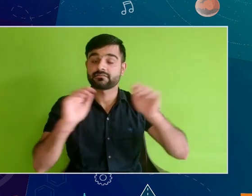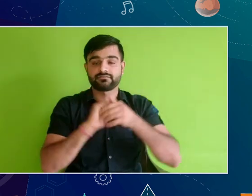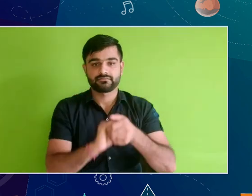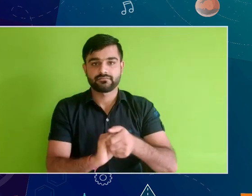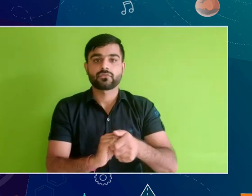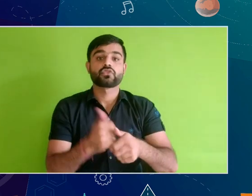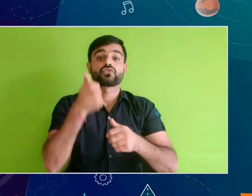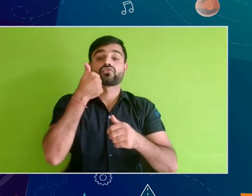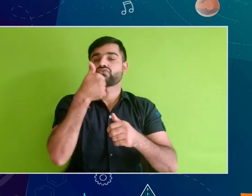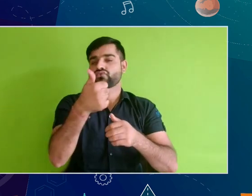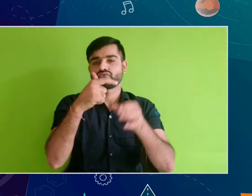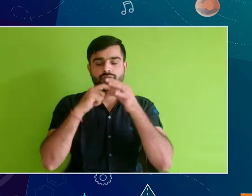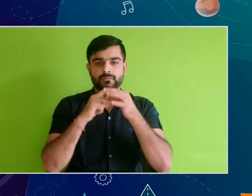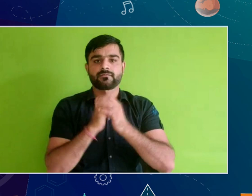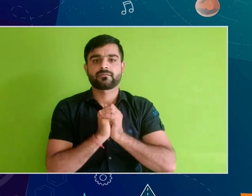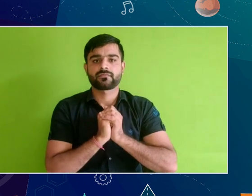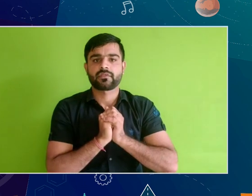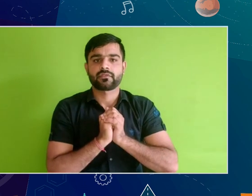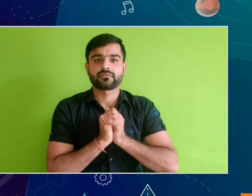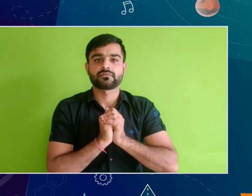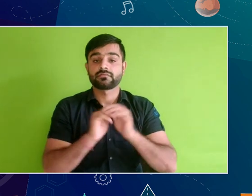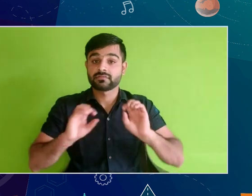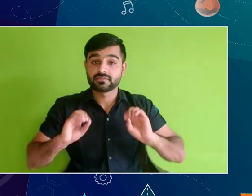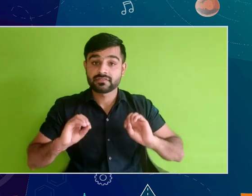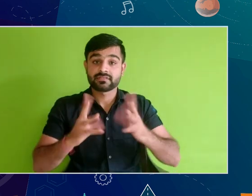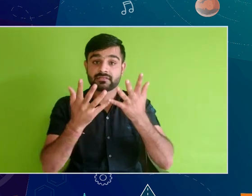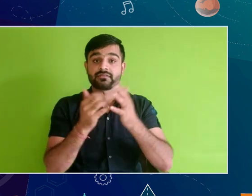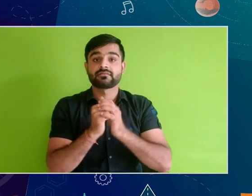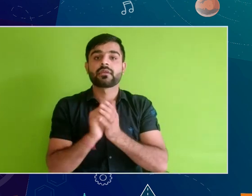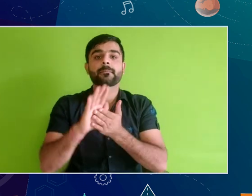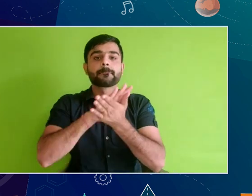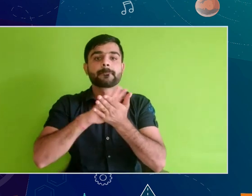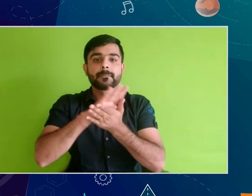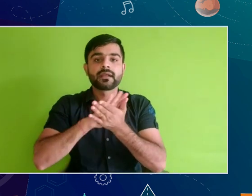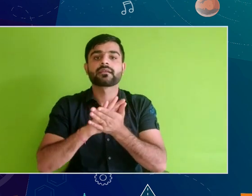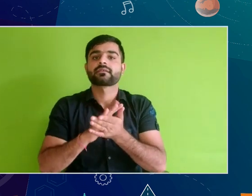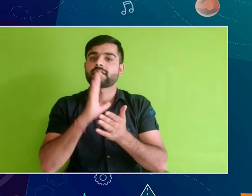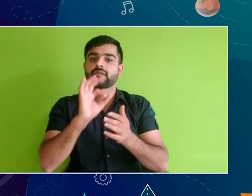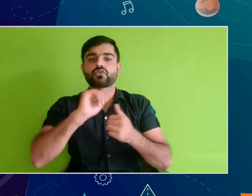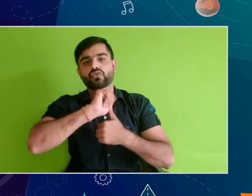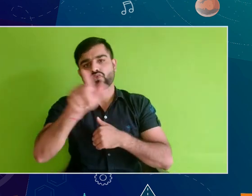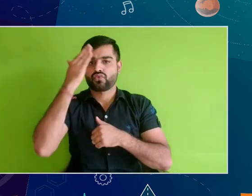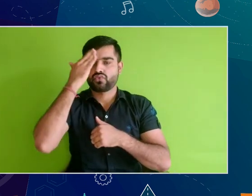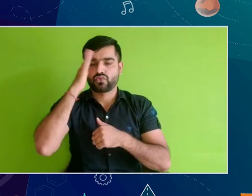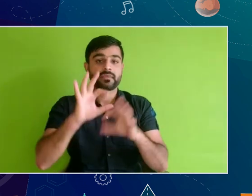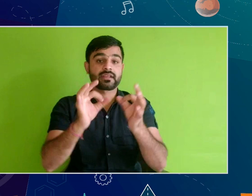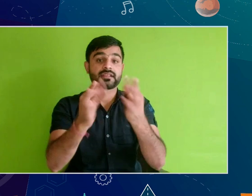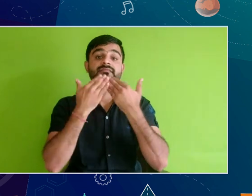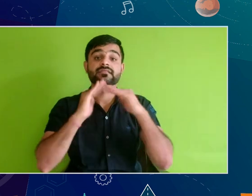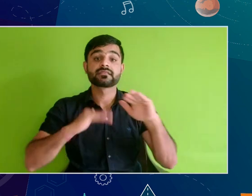question, sir. Very good question to start with. Basically, as we all know, our special children